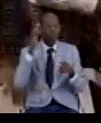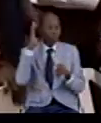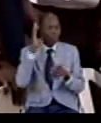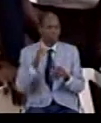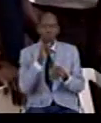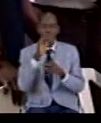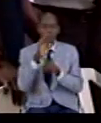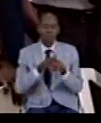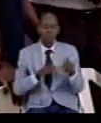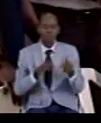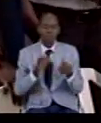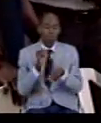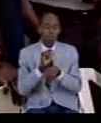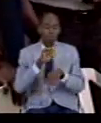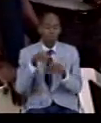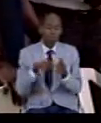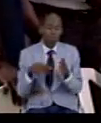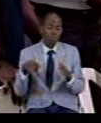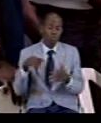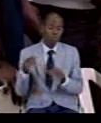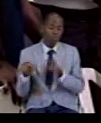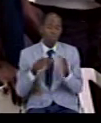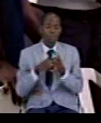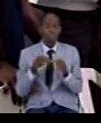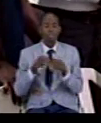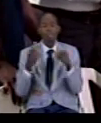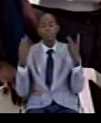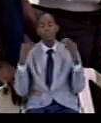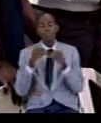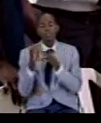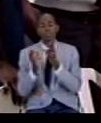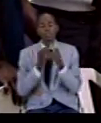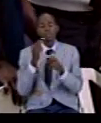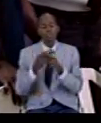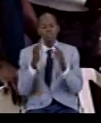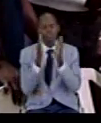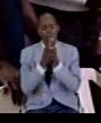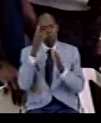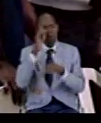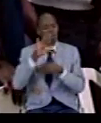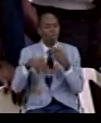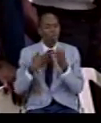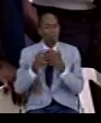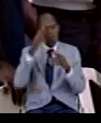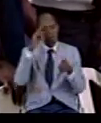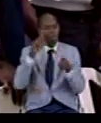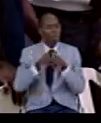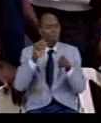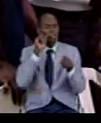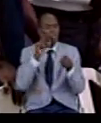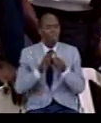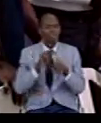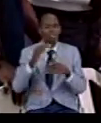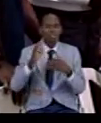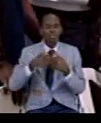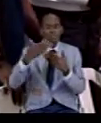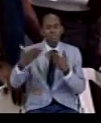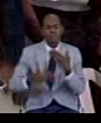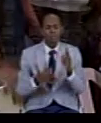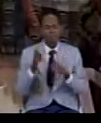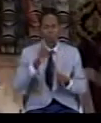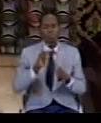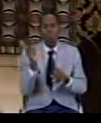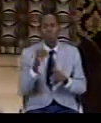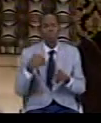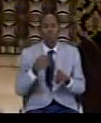Jesus' name. We pray for all our brothers and sisters and all the invitees in all the places we're sharing the Bible